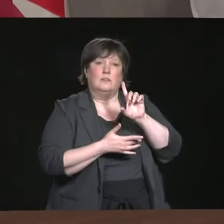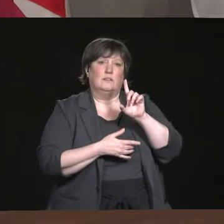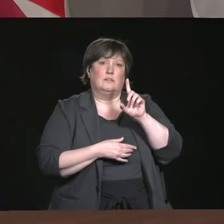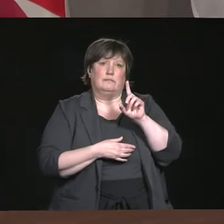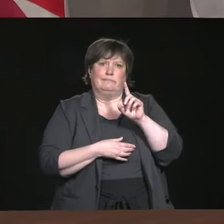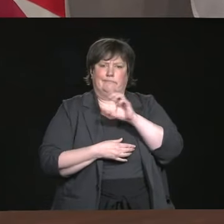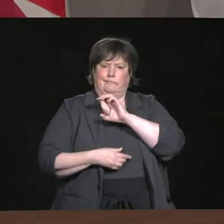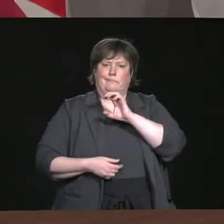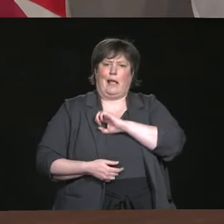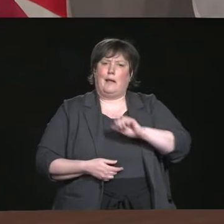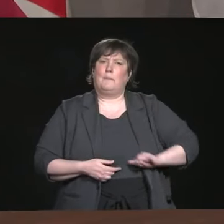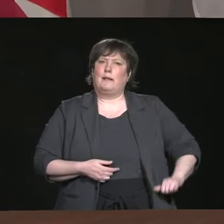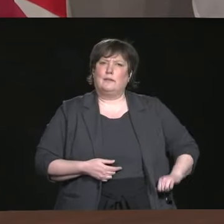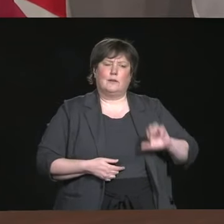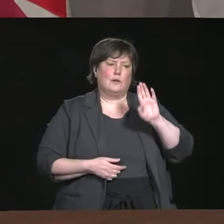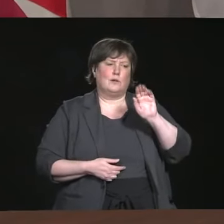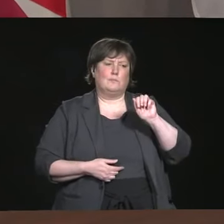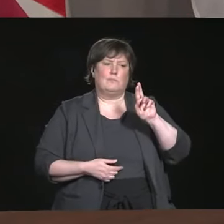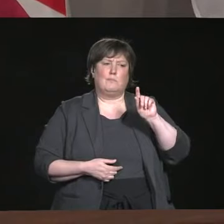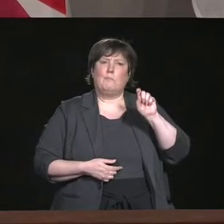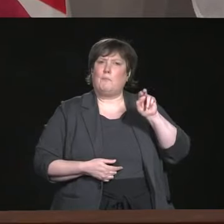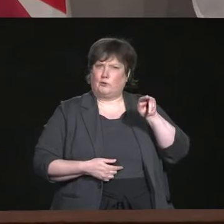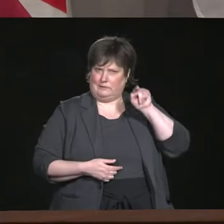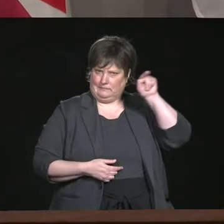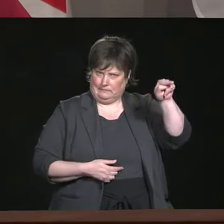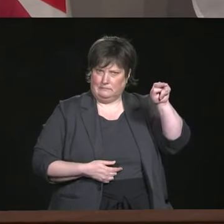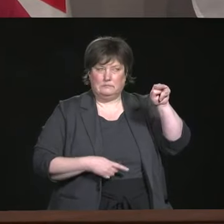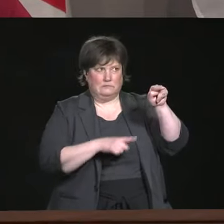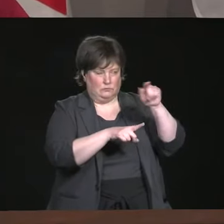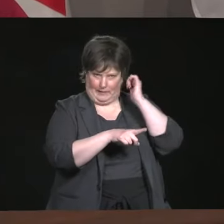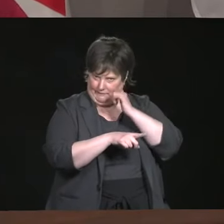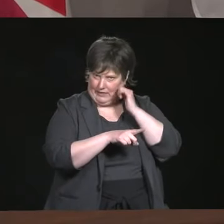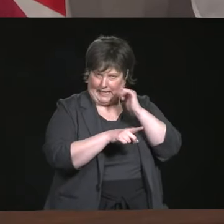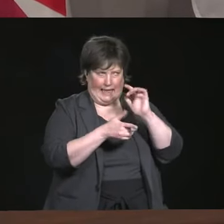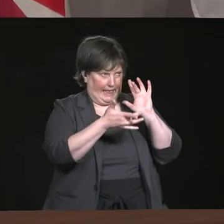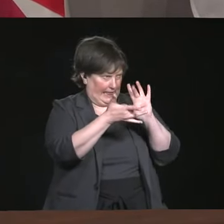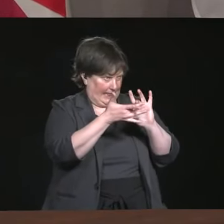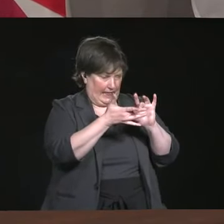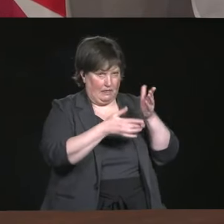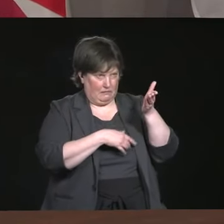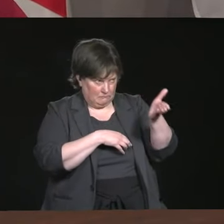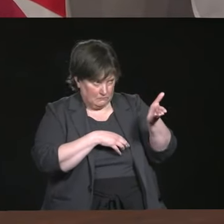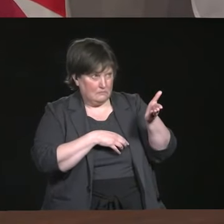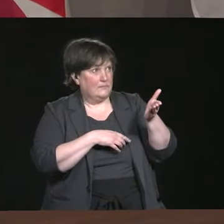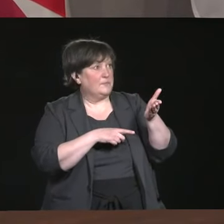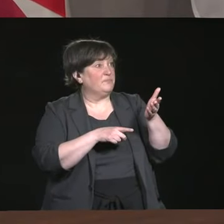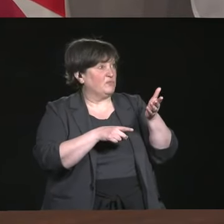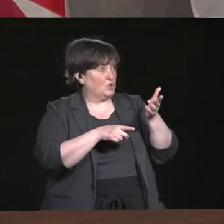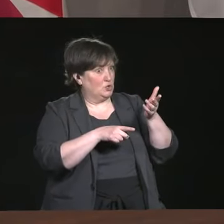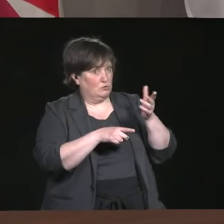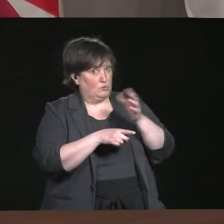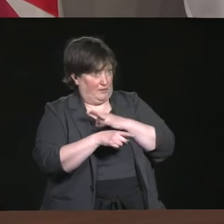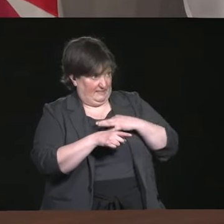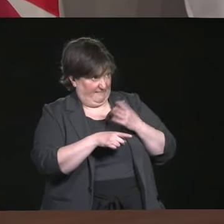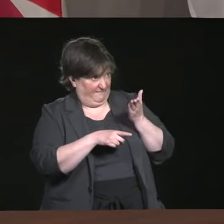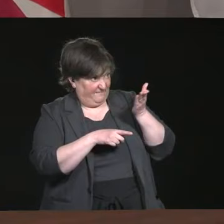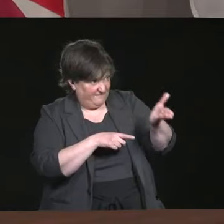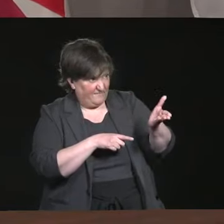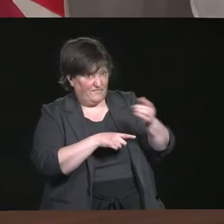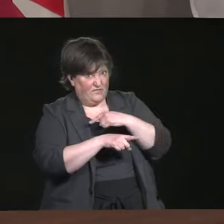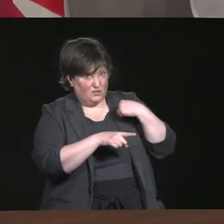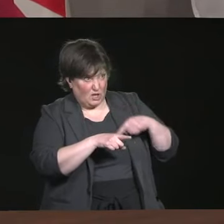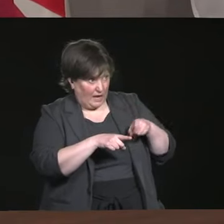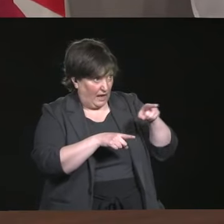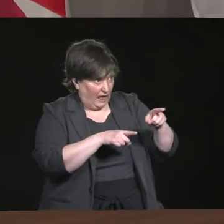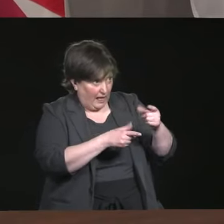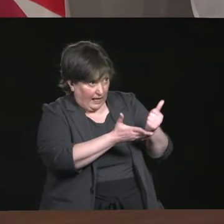day to make sure that we have people on the ground in China who are assisting us with our